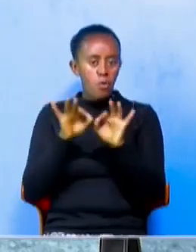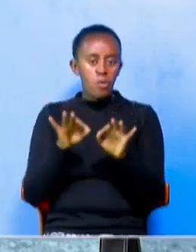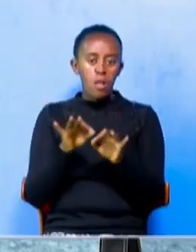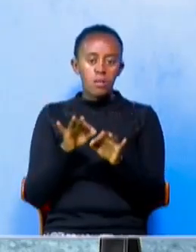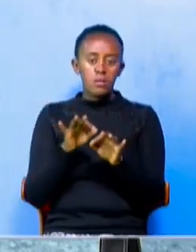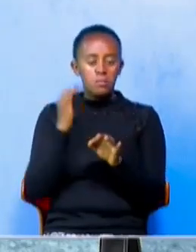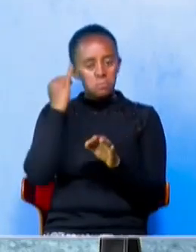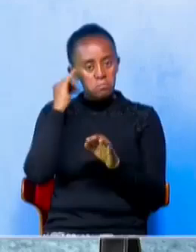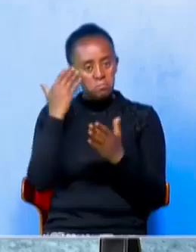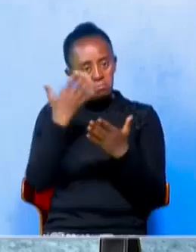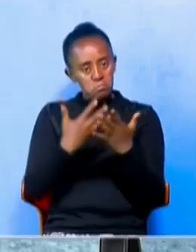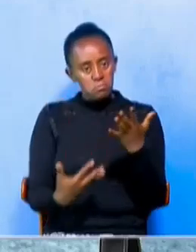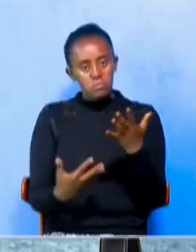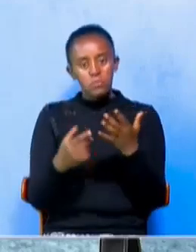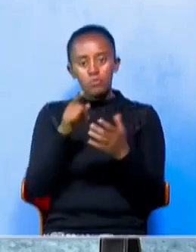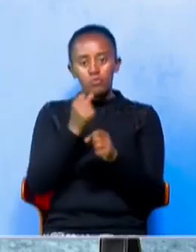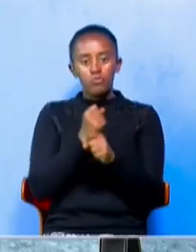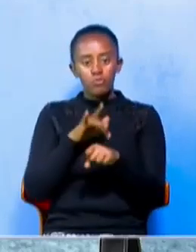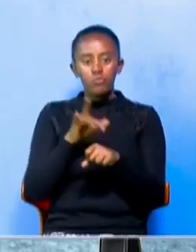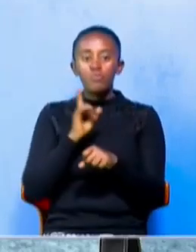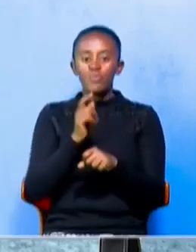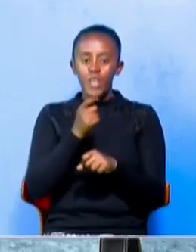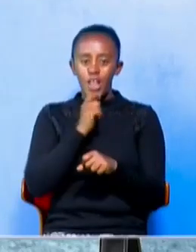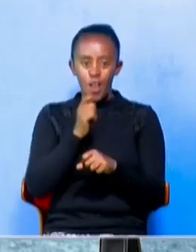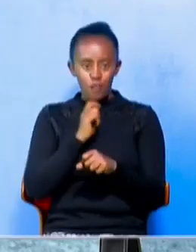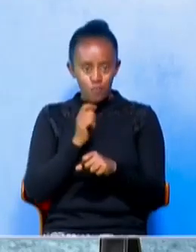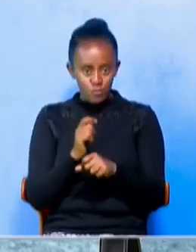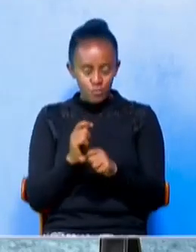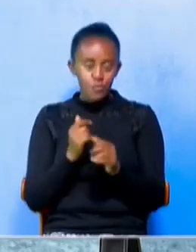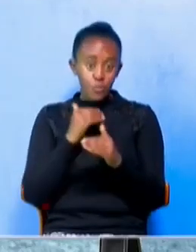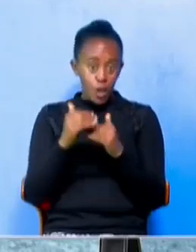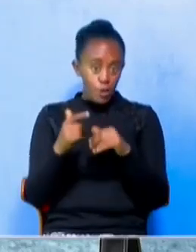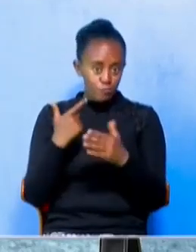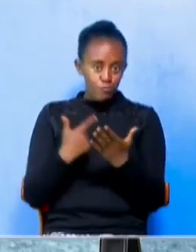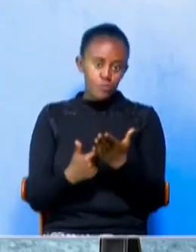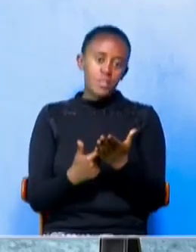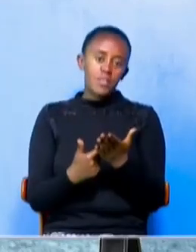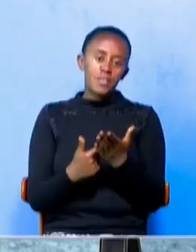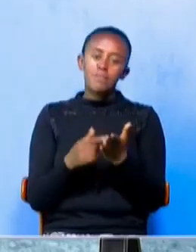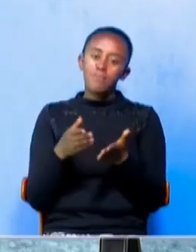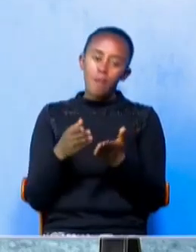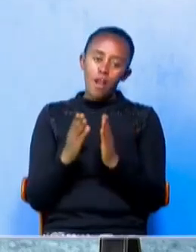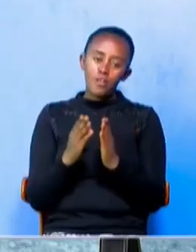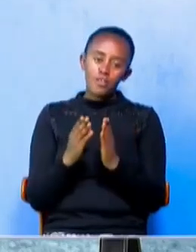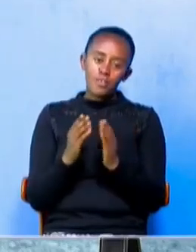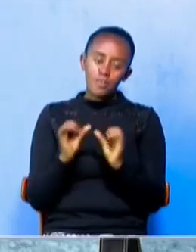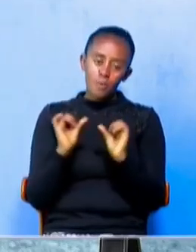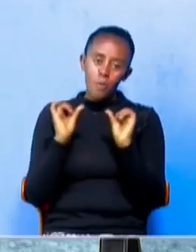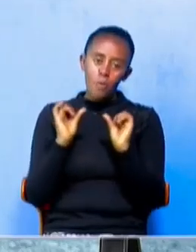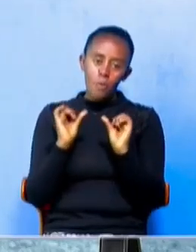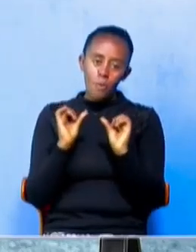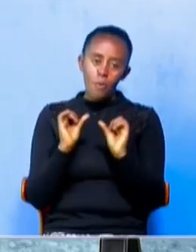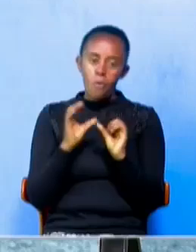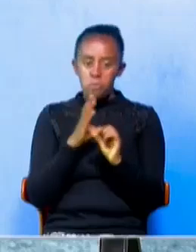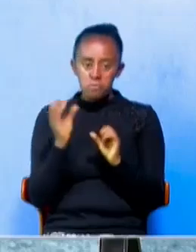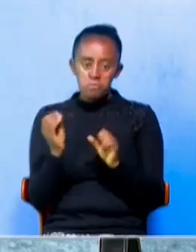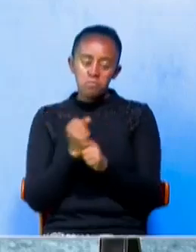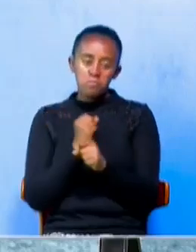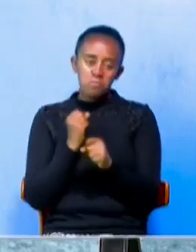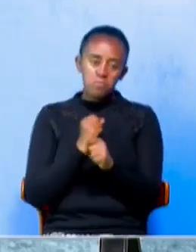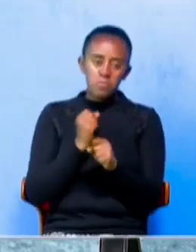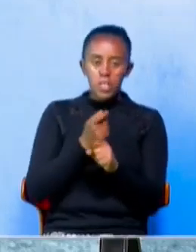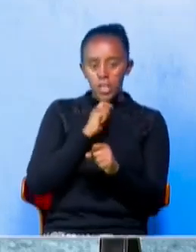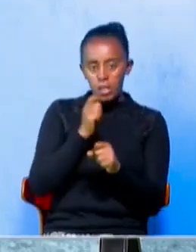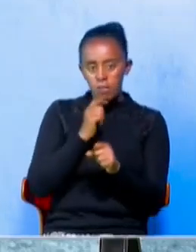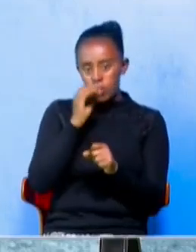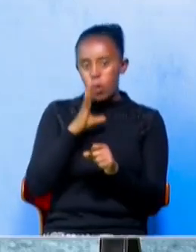while you are conducting an interview. Next to this, let's go and make an interview